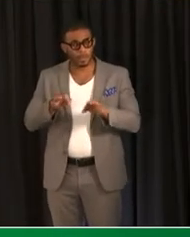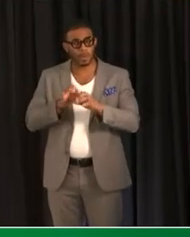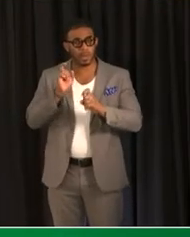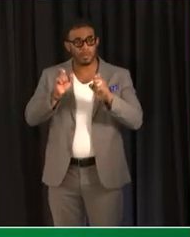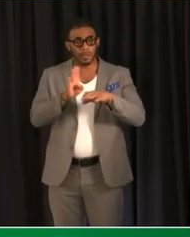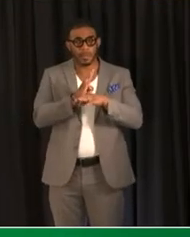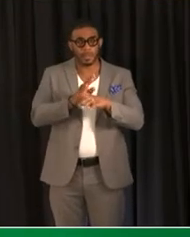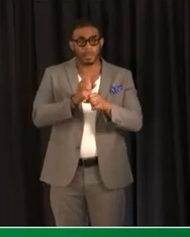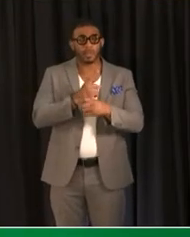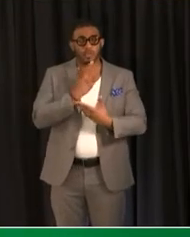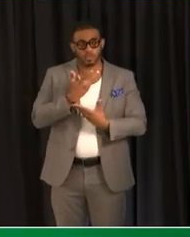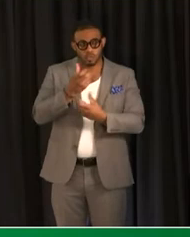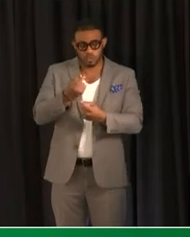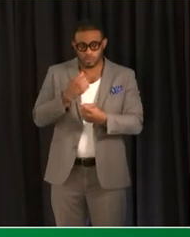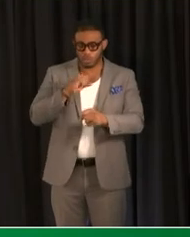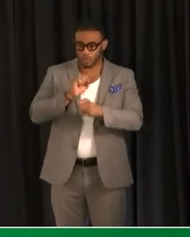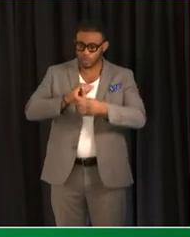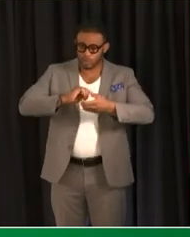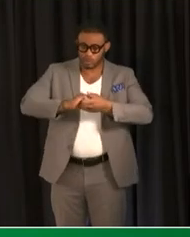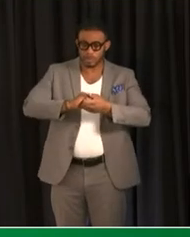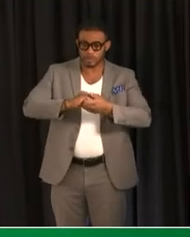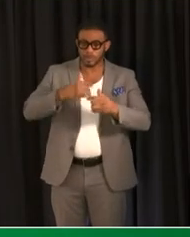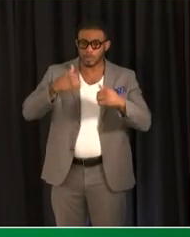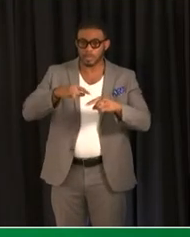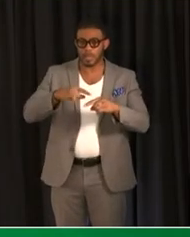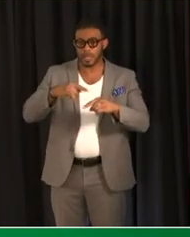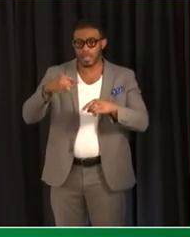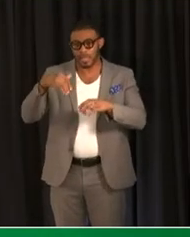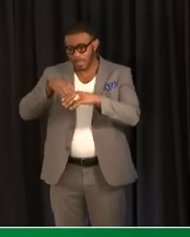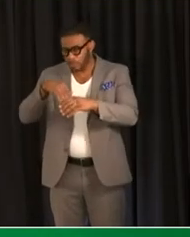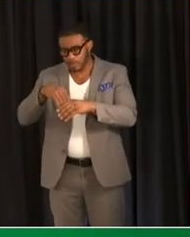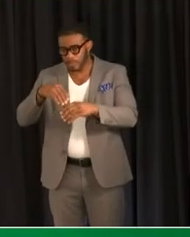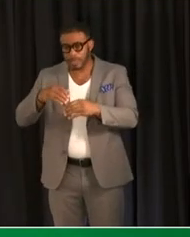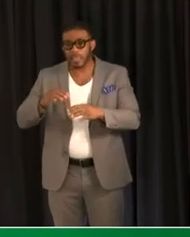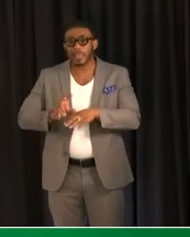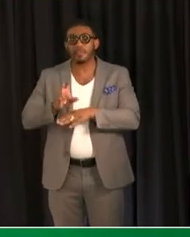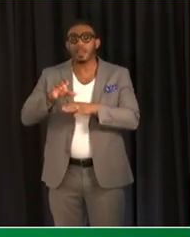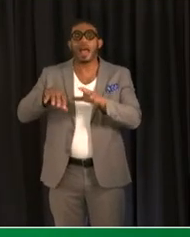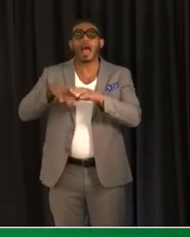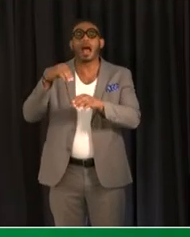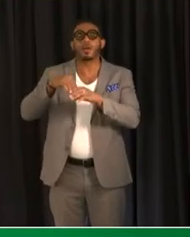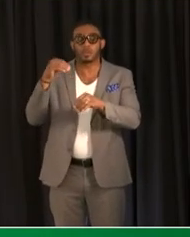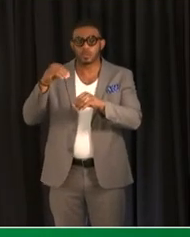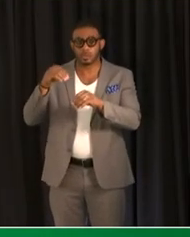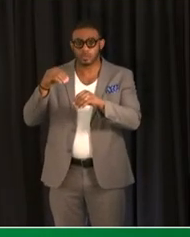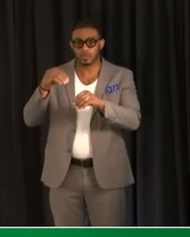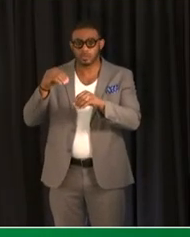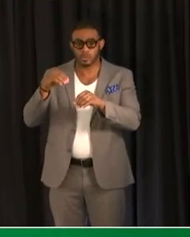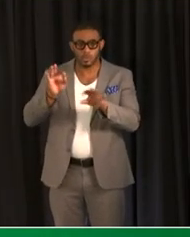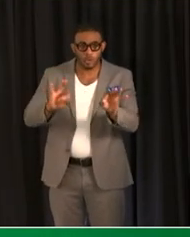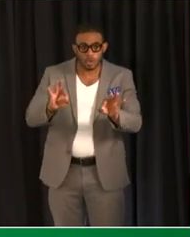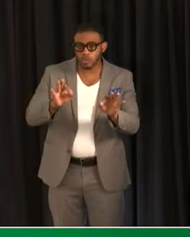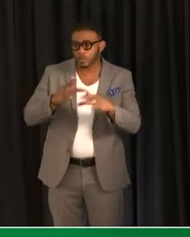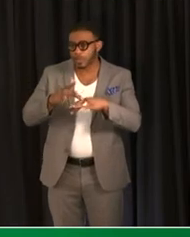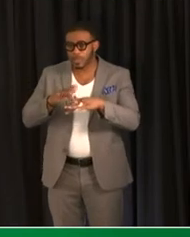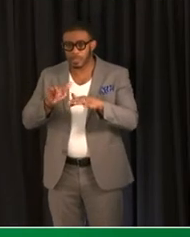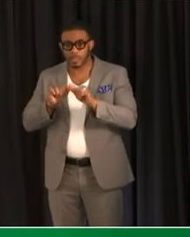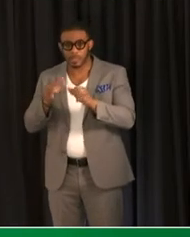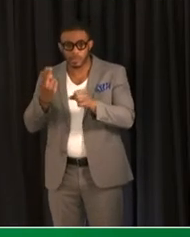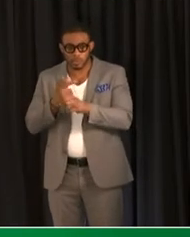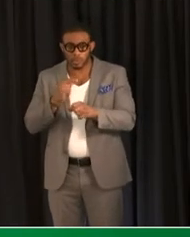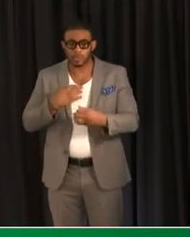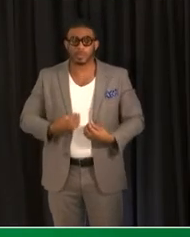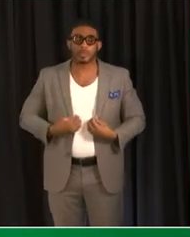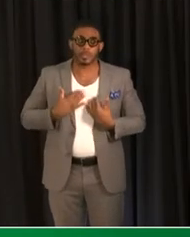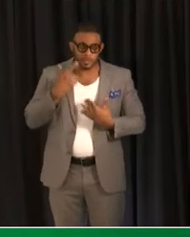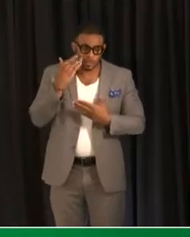to give businesses the assurance that it's a worthwhile investment to invest in outdoor furniture and spaces, knowing that they could continue to use